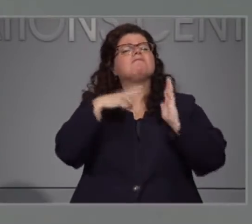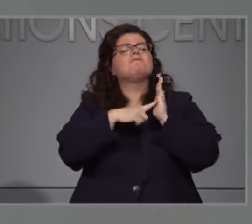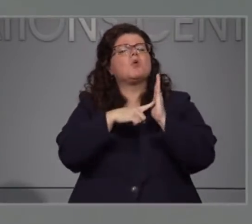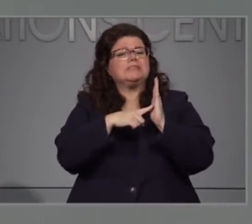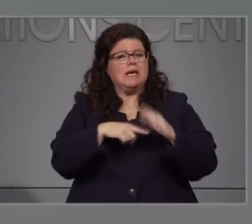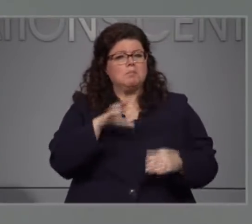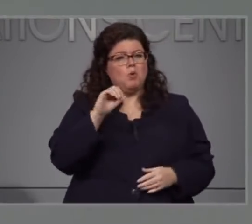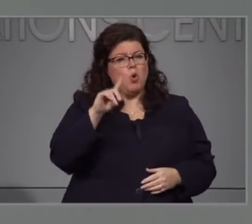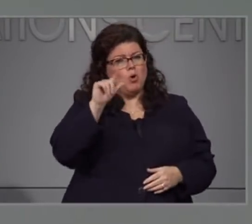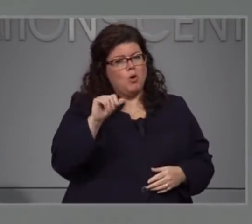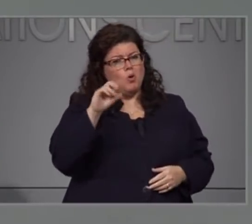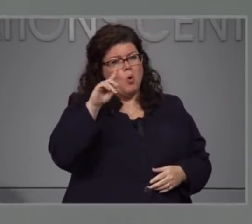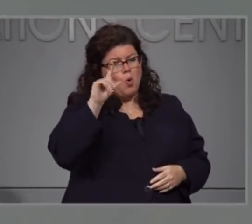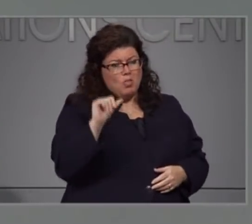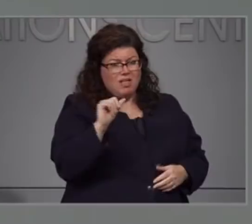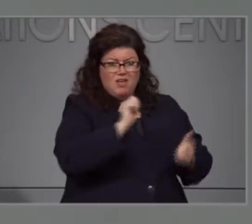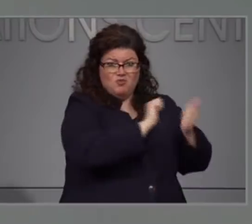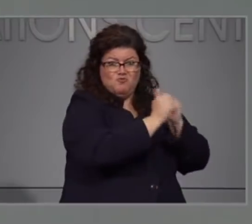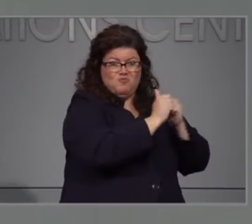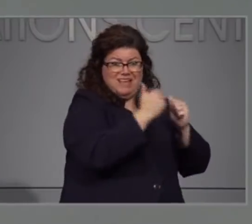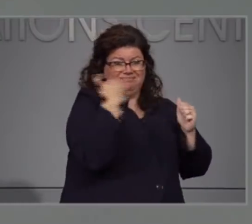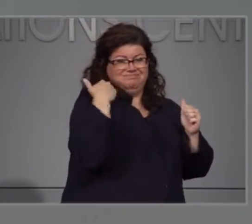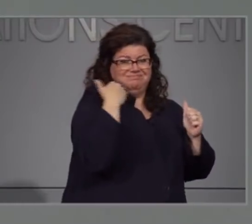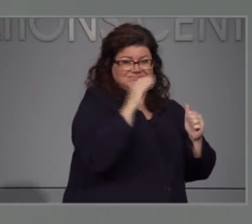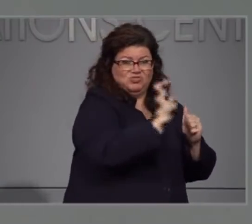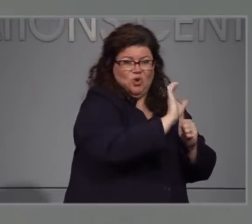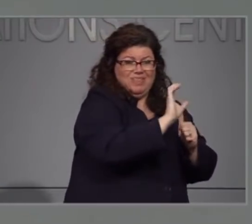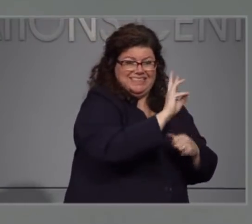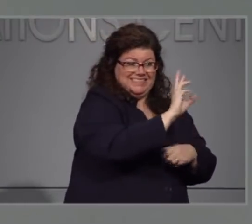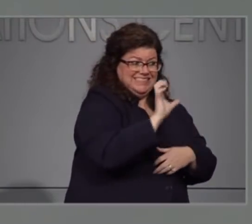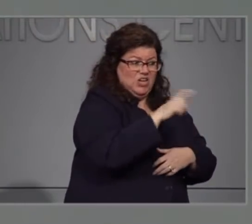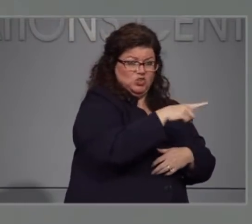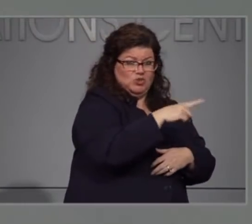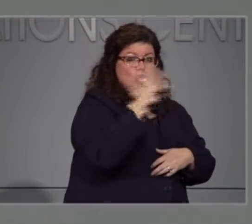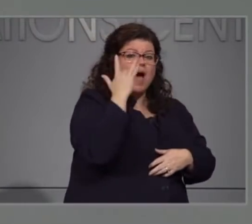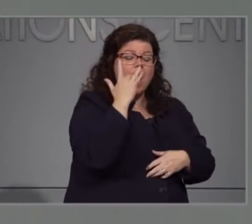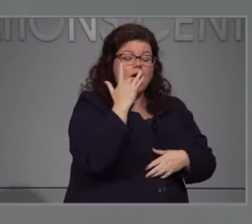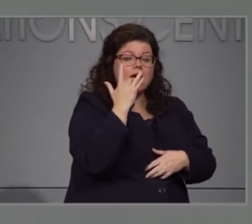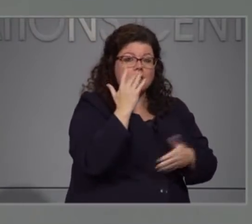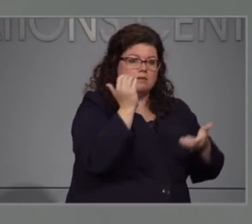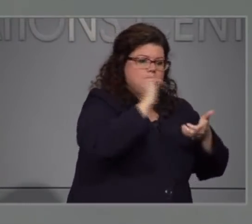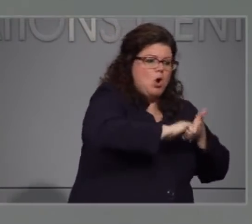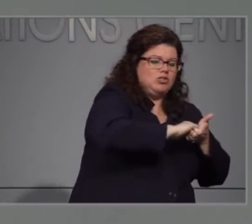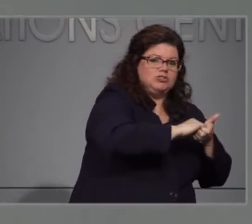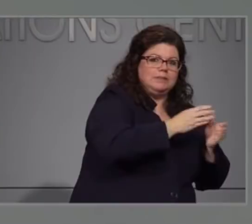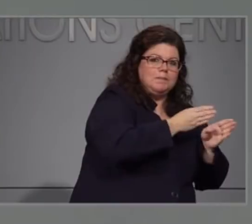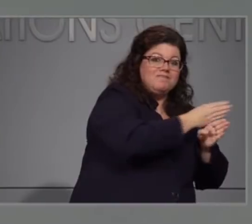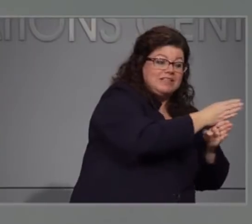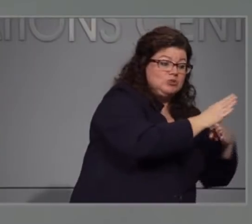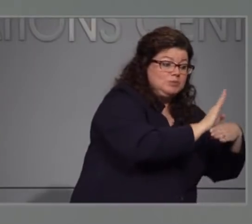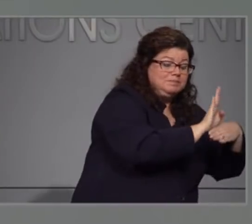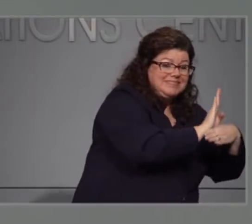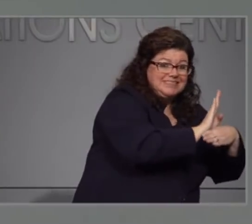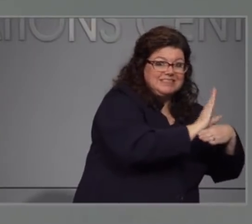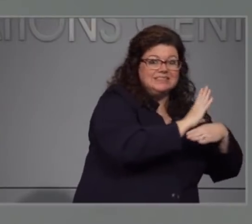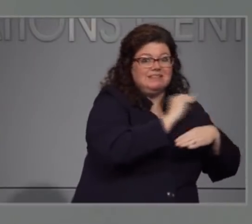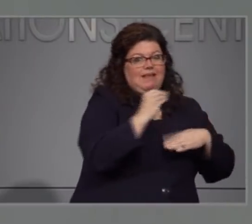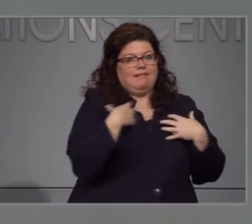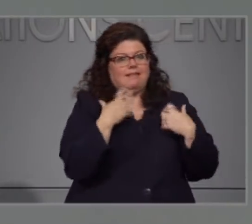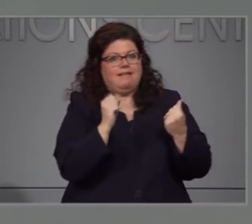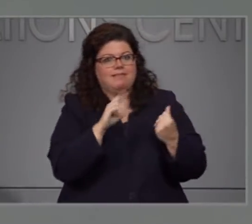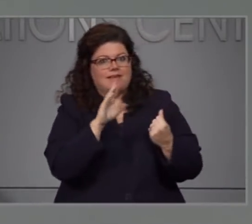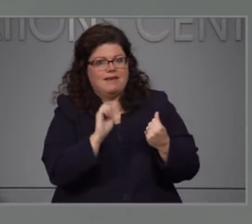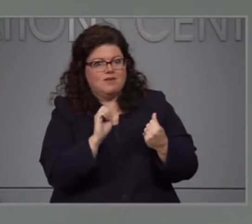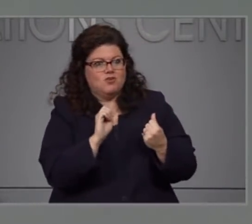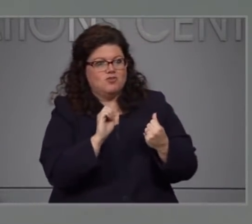successfully at the Charlotte Motor Speedway due to a partnership between the Speedway and the medical professionals at Atrium Health. They